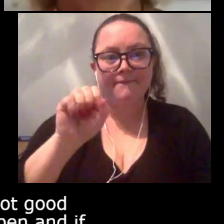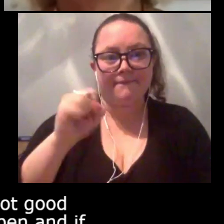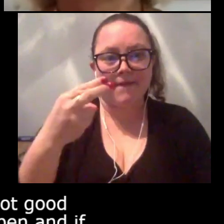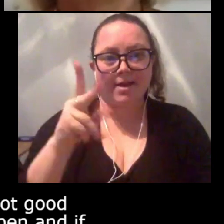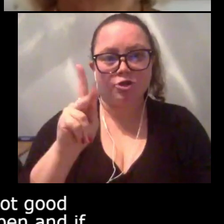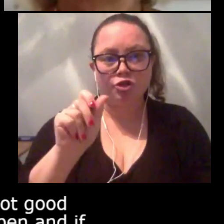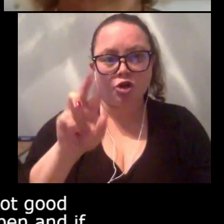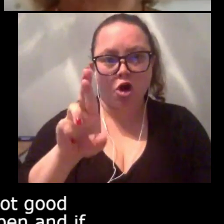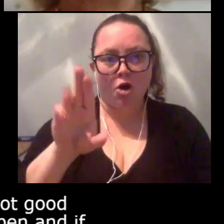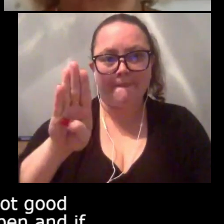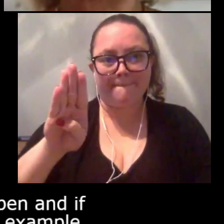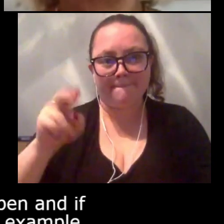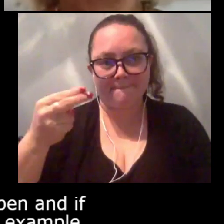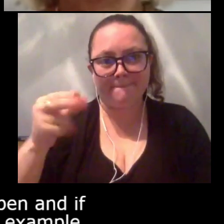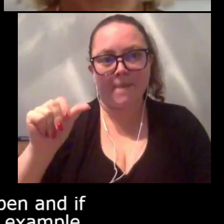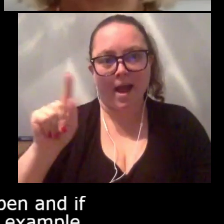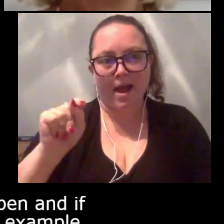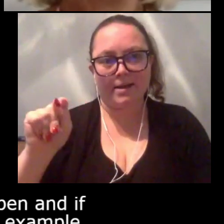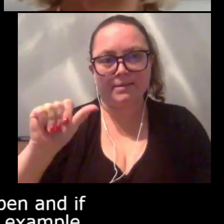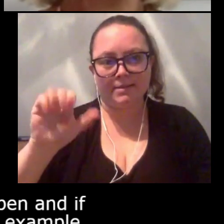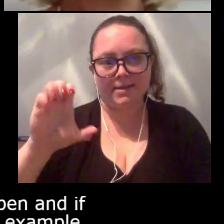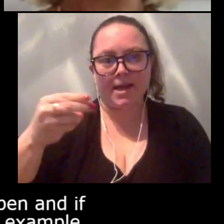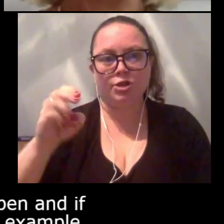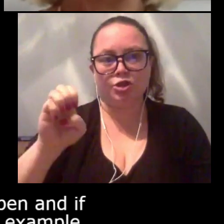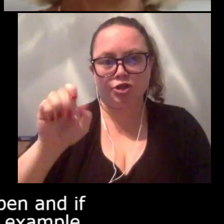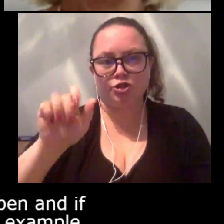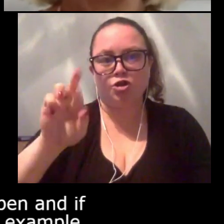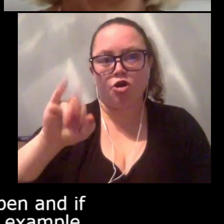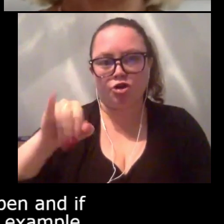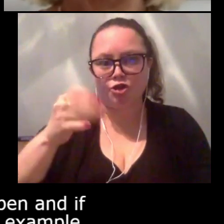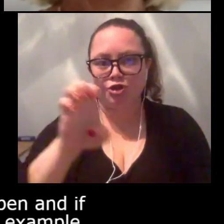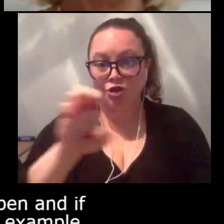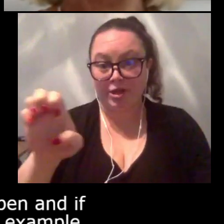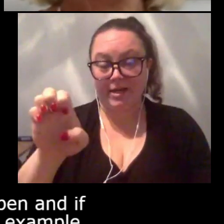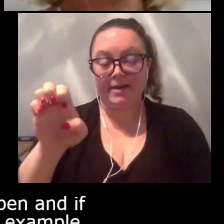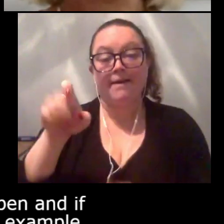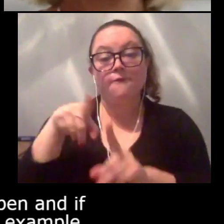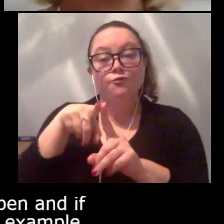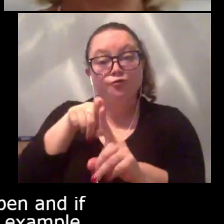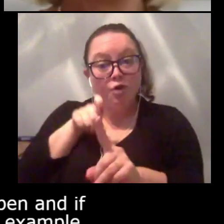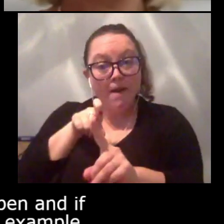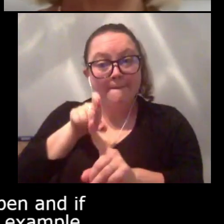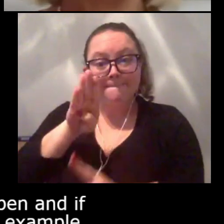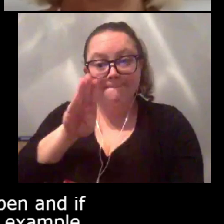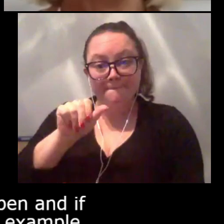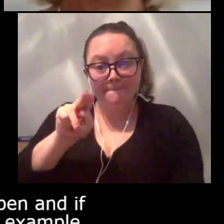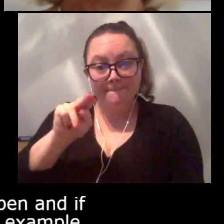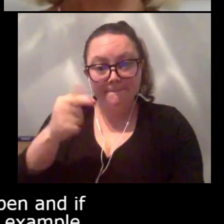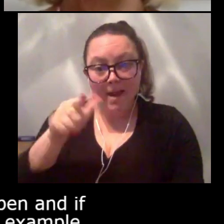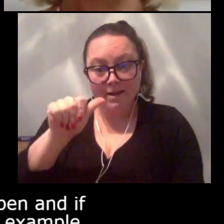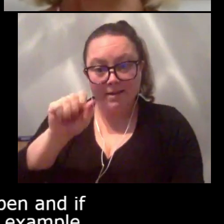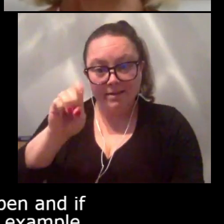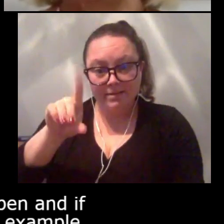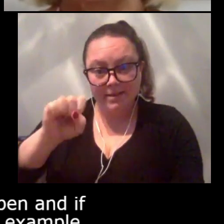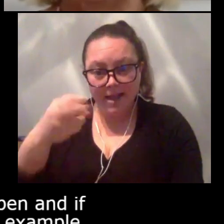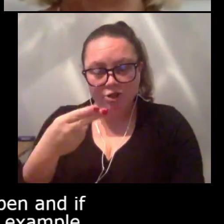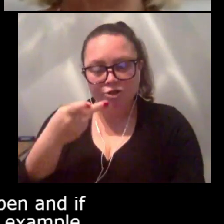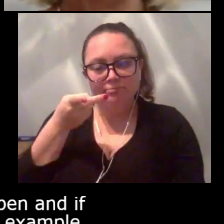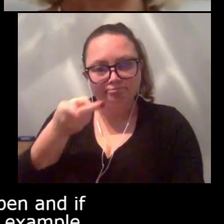Bhattacharjee from Bangladesh, who has made use of those global